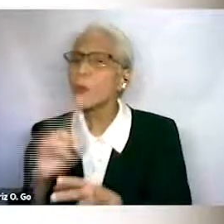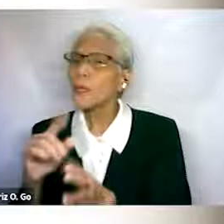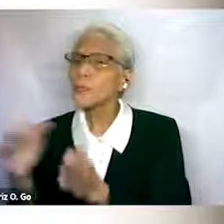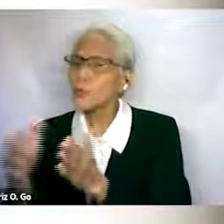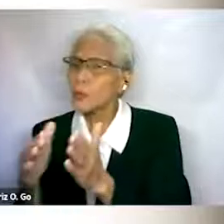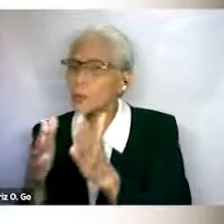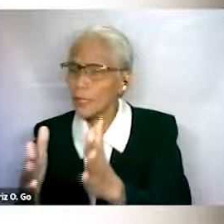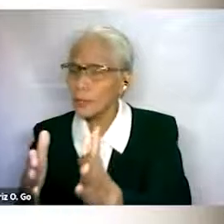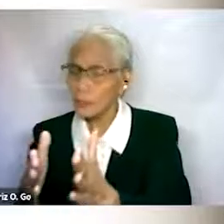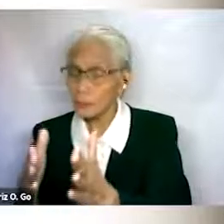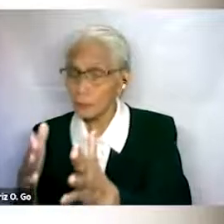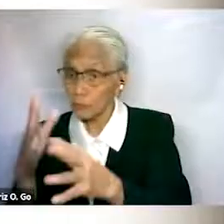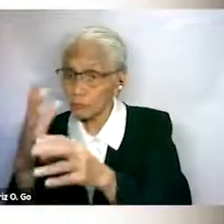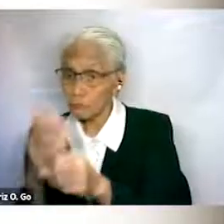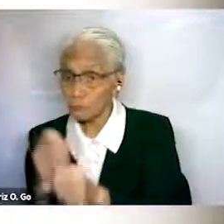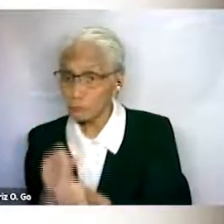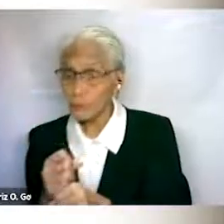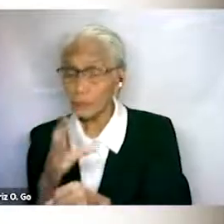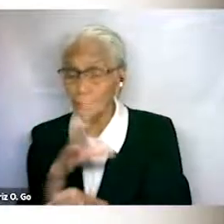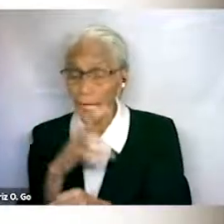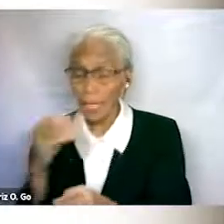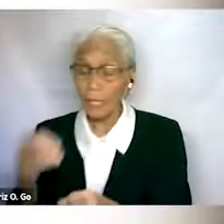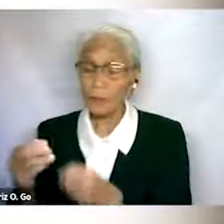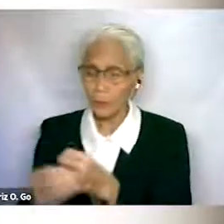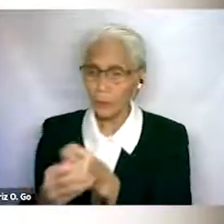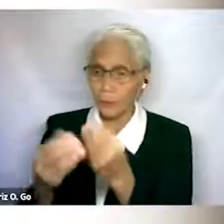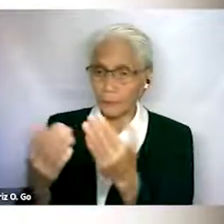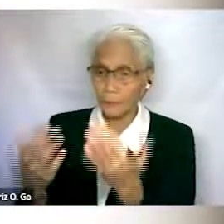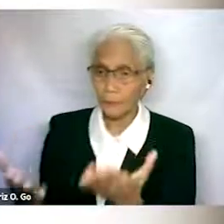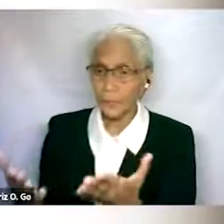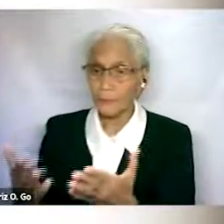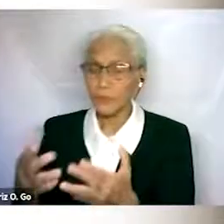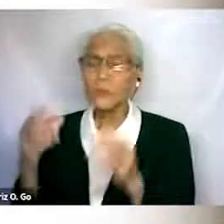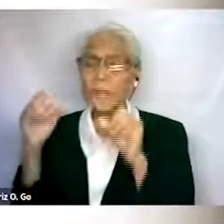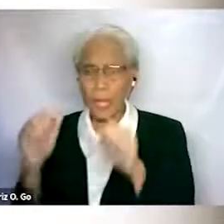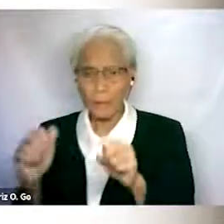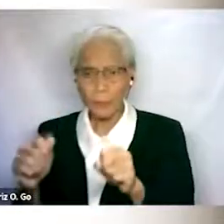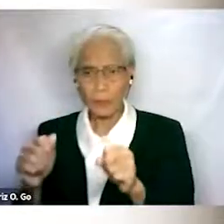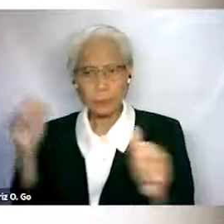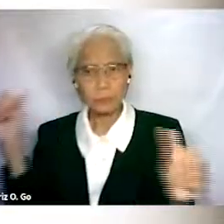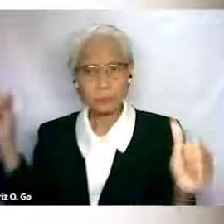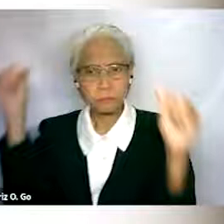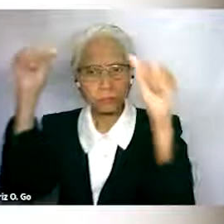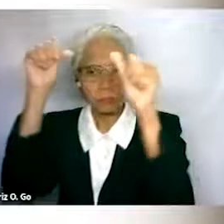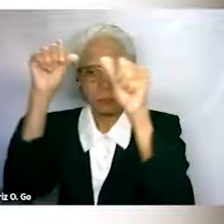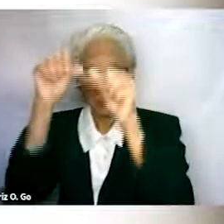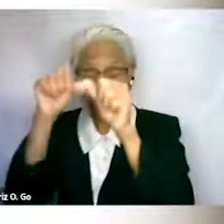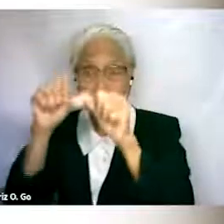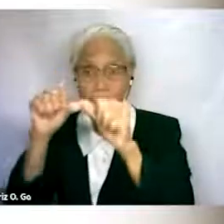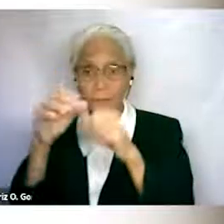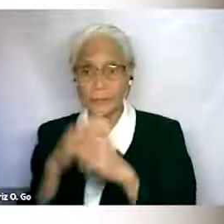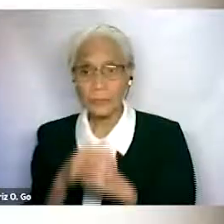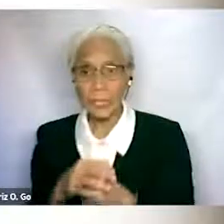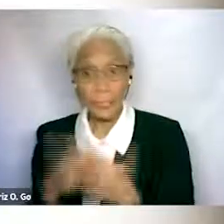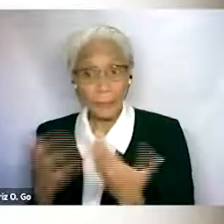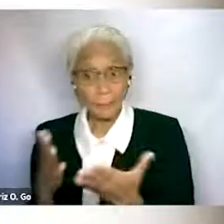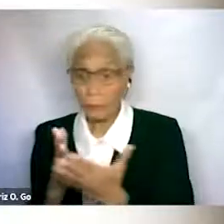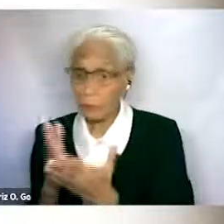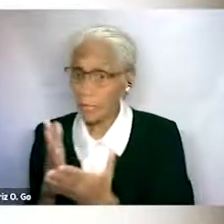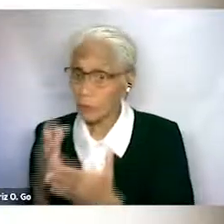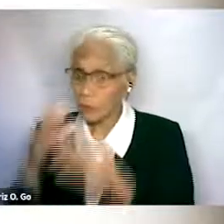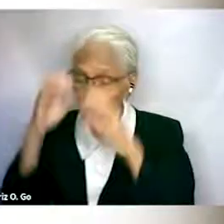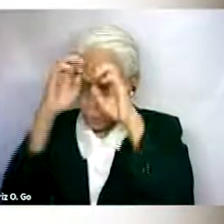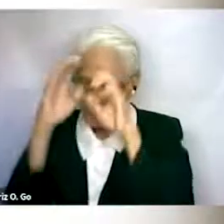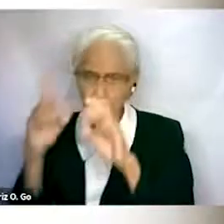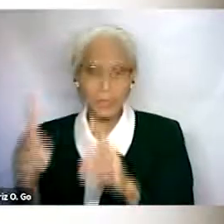terms of reporting fulfillment of its obligations under the CRC on the rights of children and young children, or under CEDAW